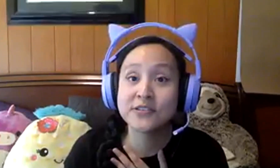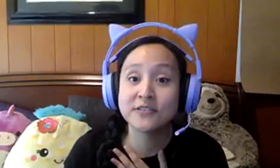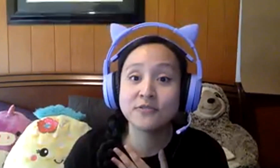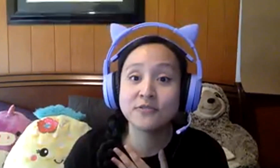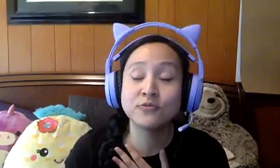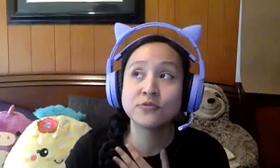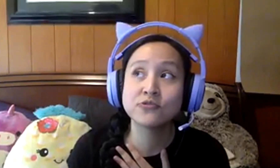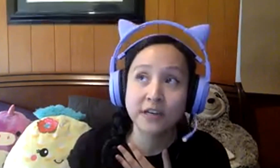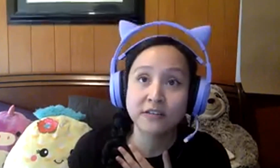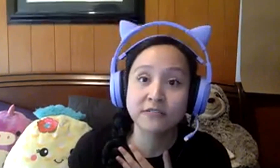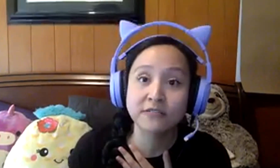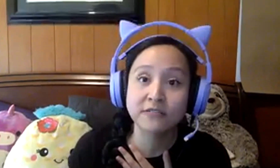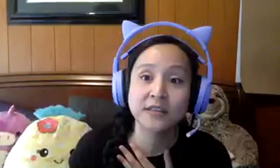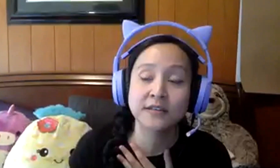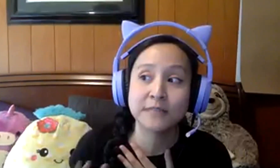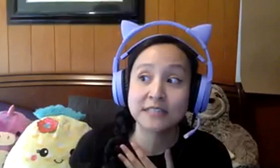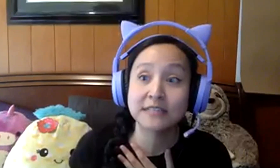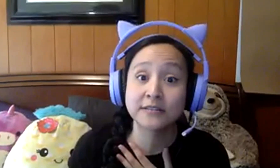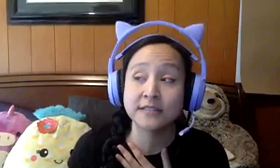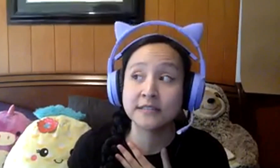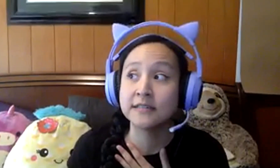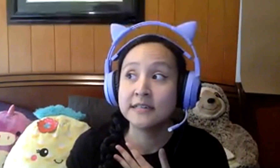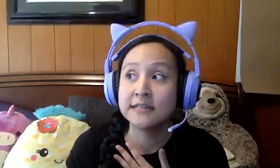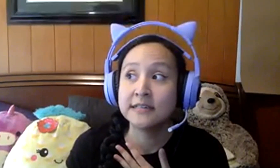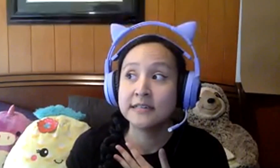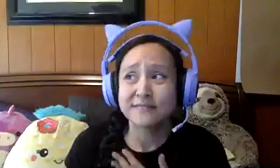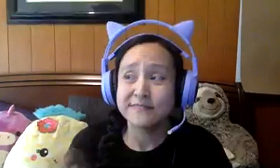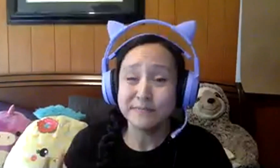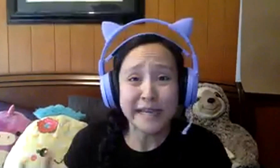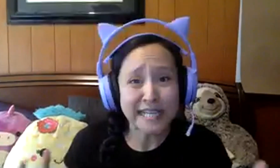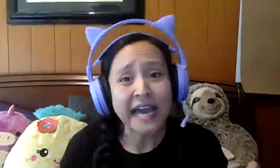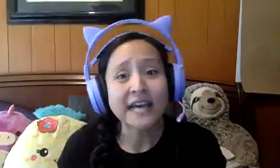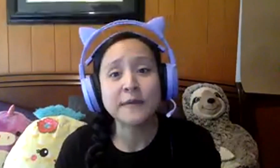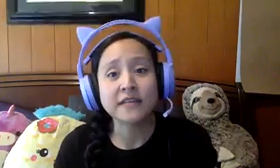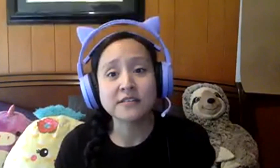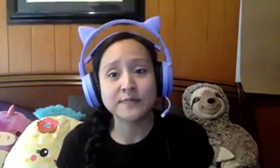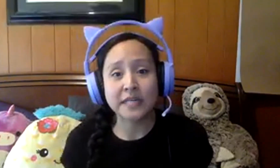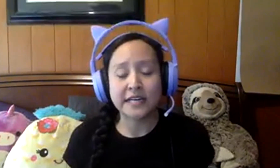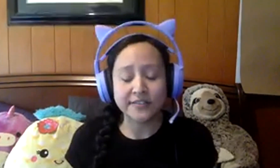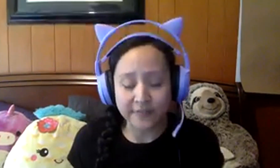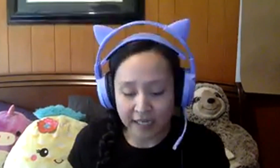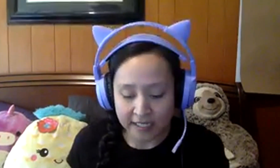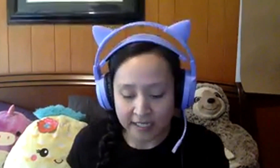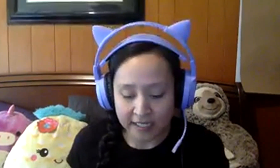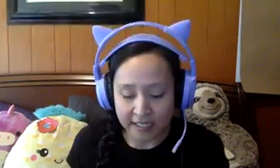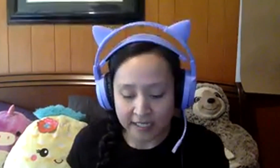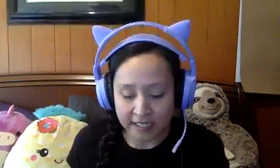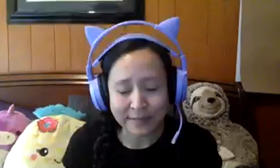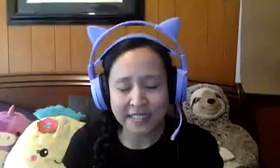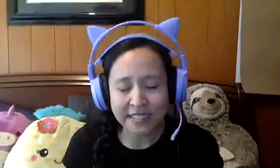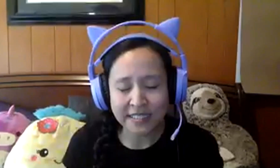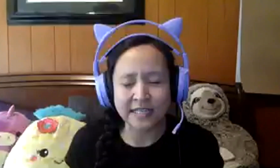a person who struggles with their mental health in many aspects of my life,